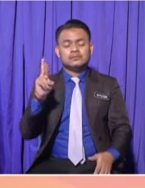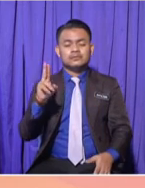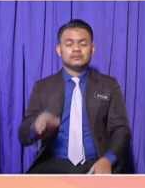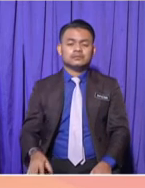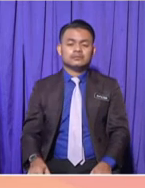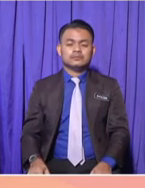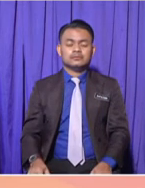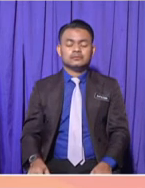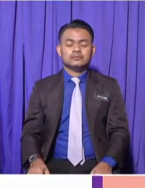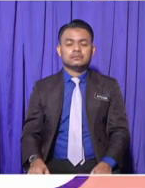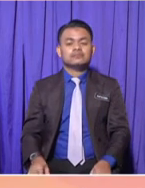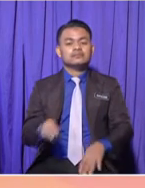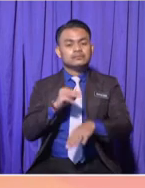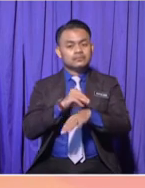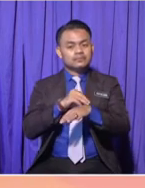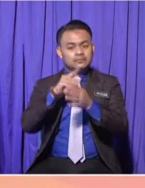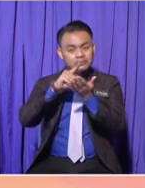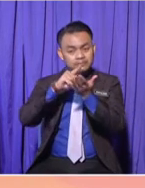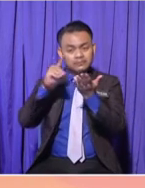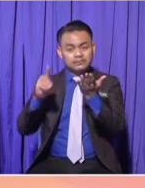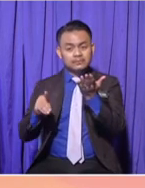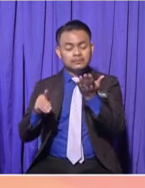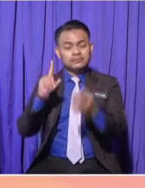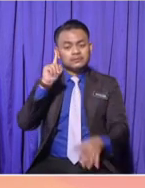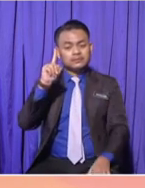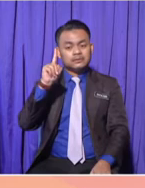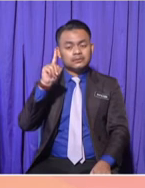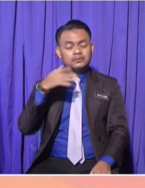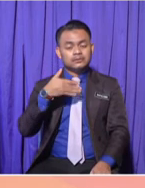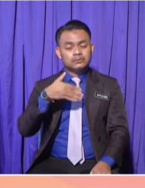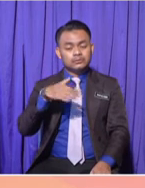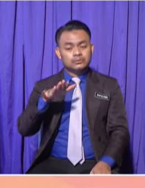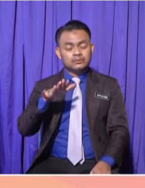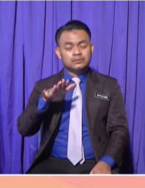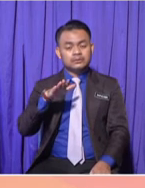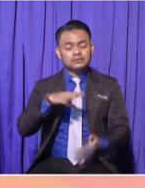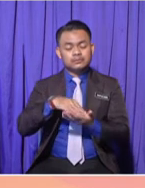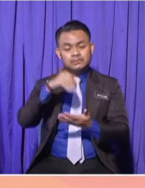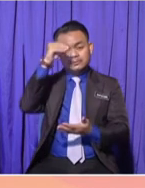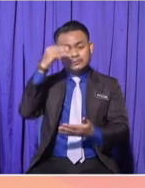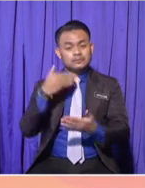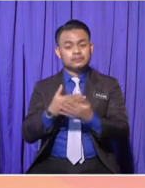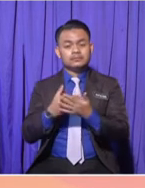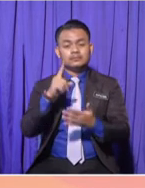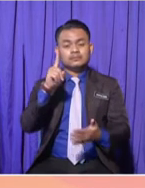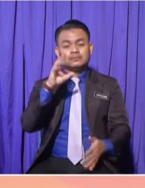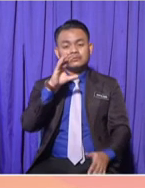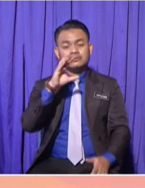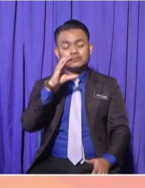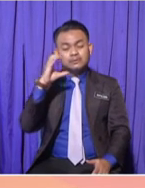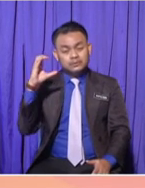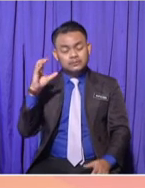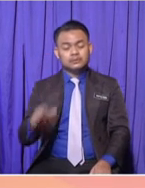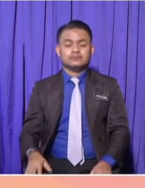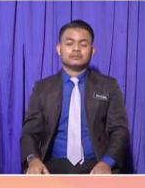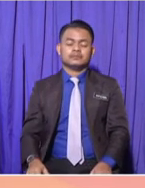were in year 1, you have learned to count up to 100. Now